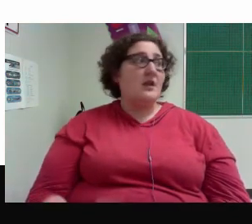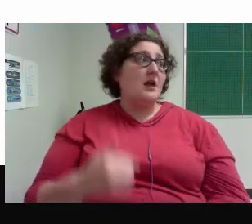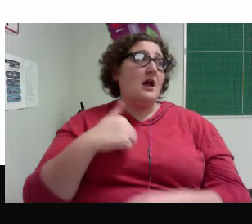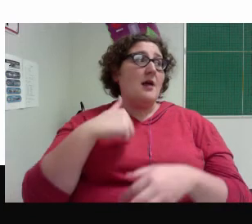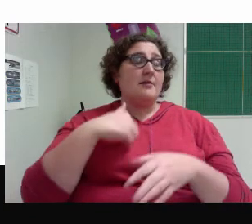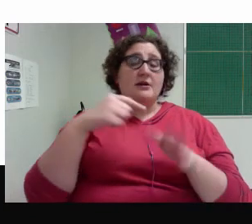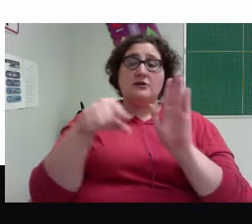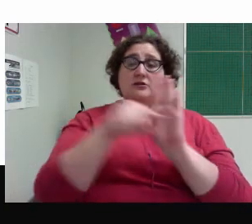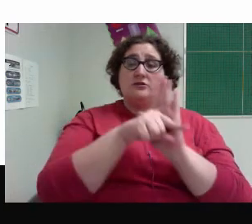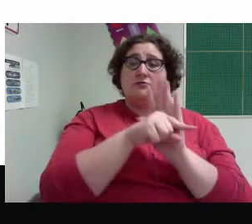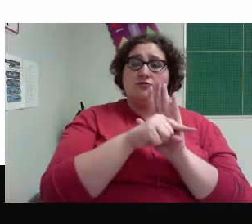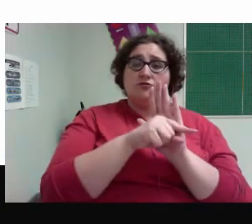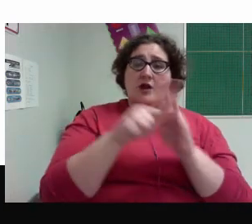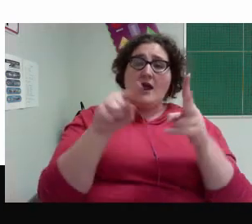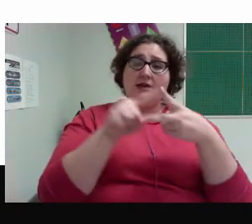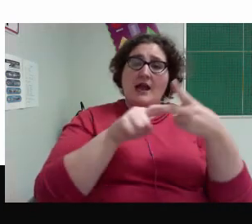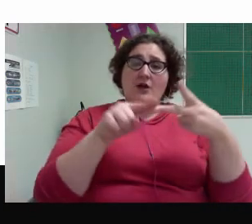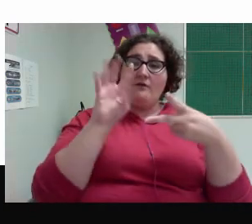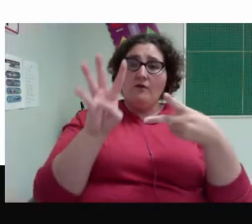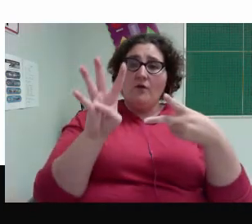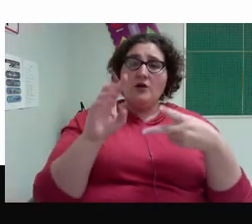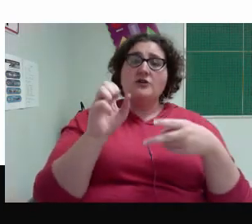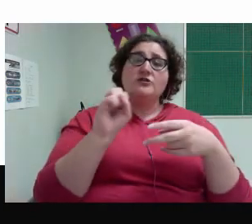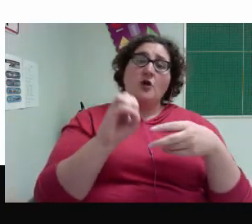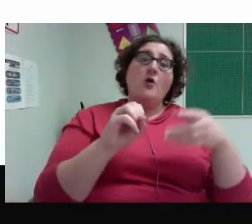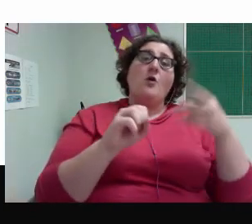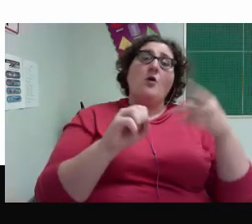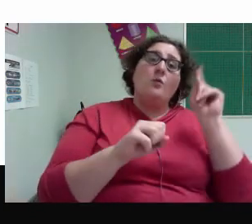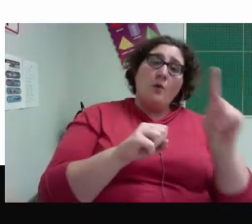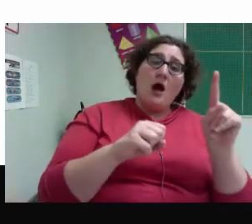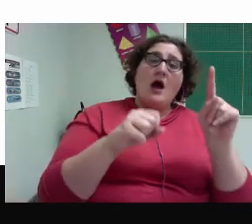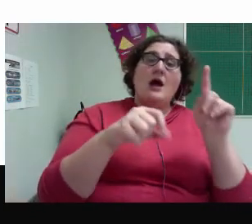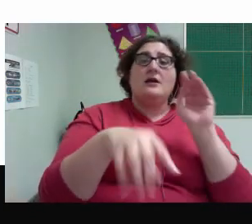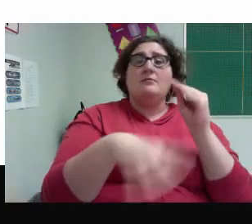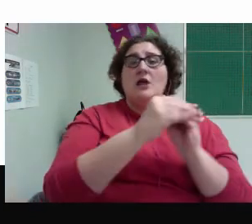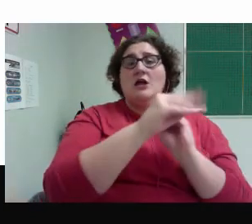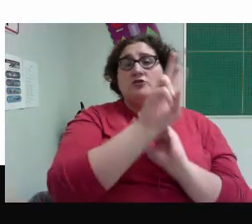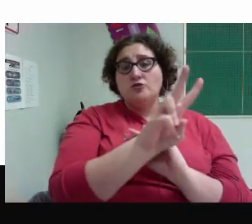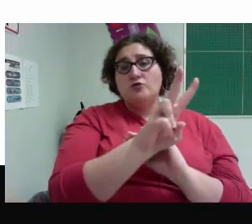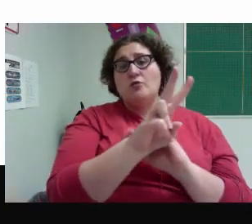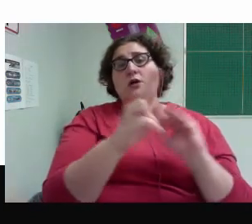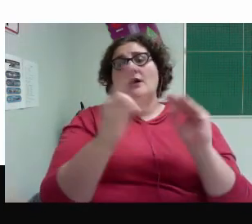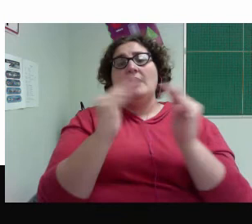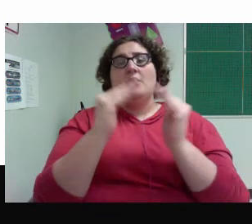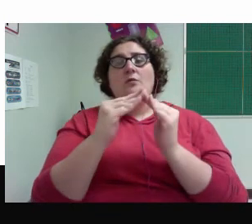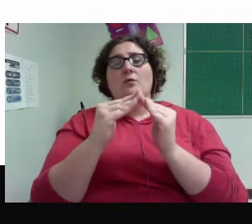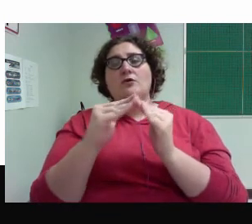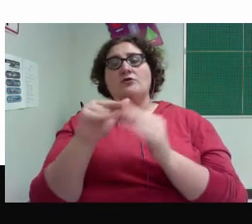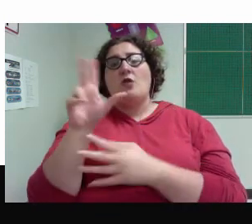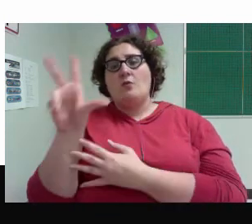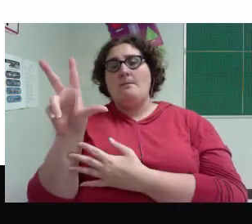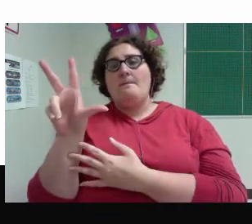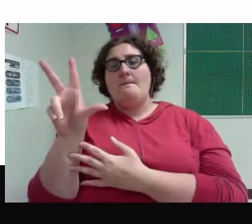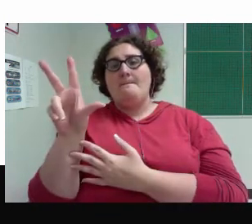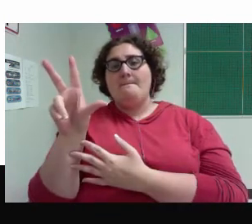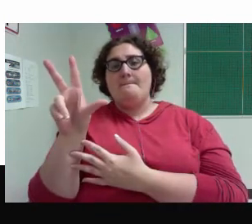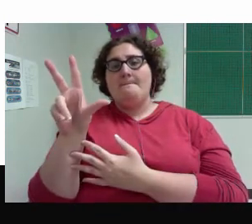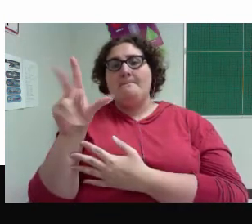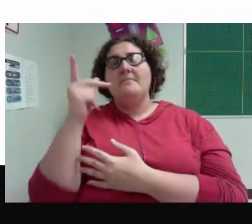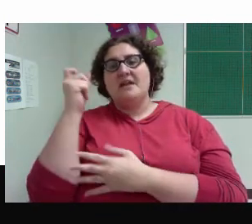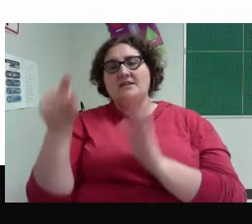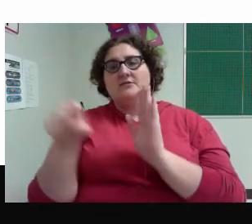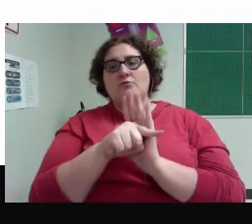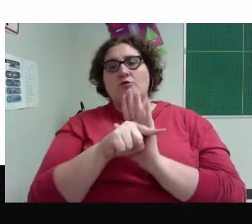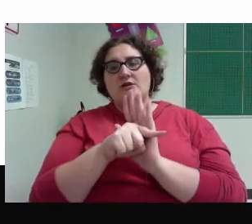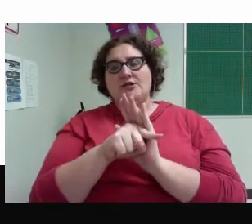And I'm going to subtract angle 4 from both sides, and I get angle 1 plus angle 2 is equal to angle 3